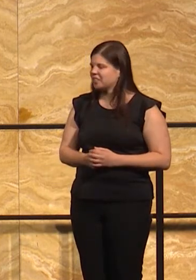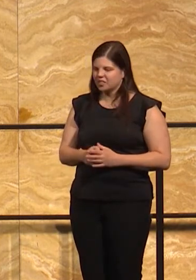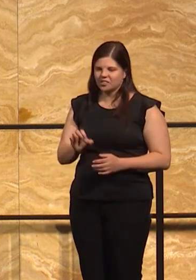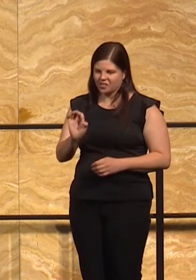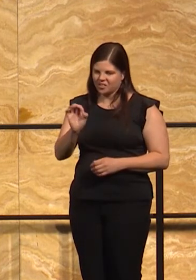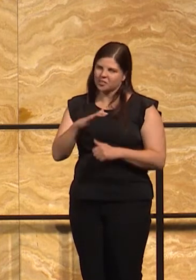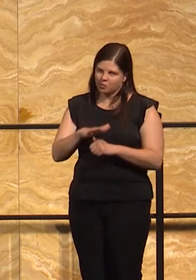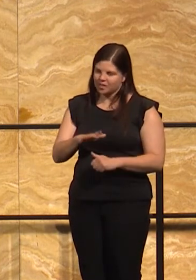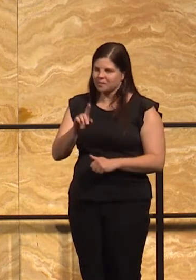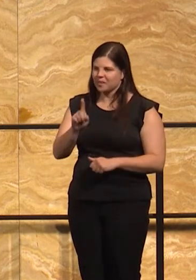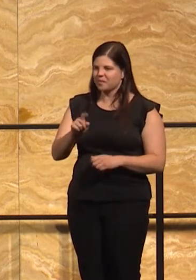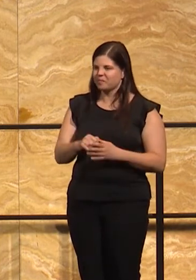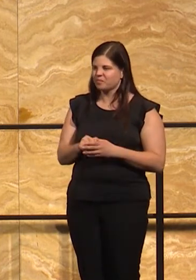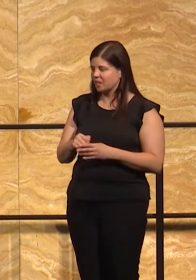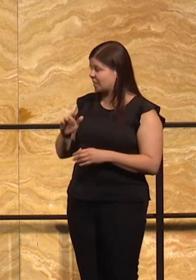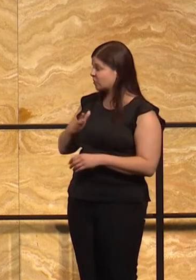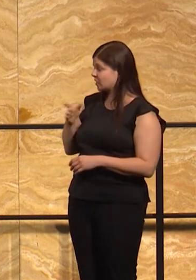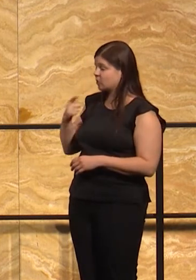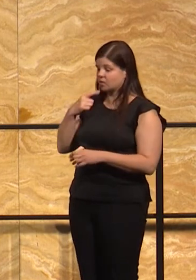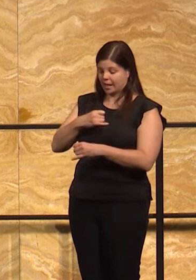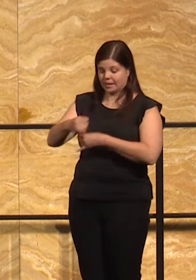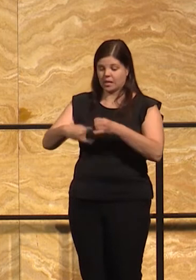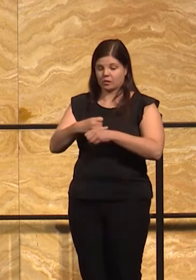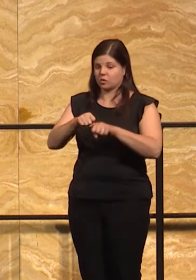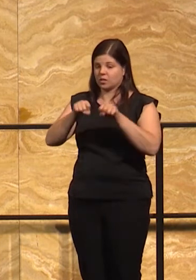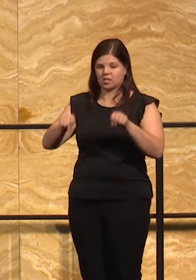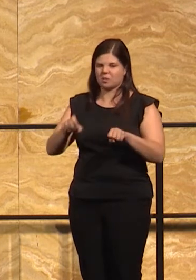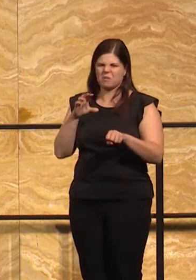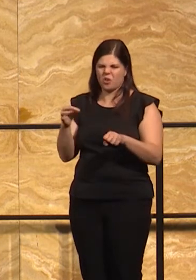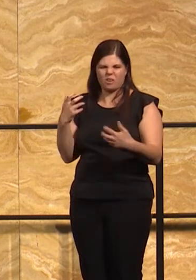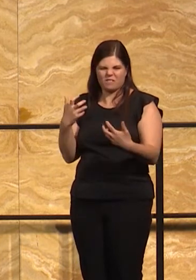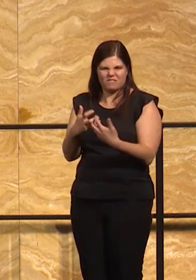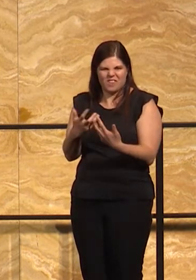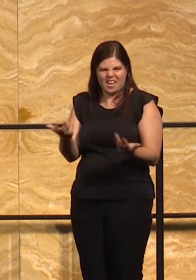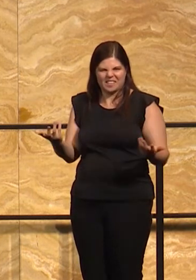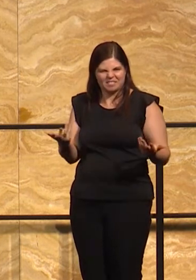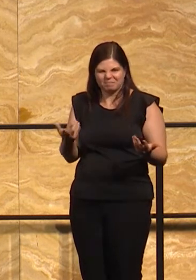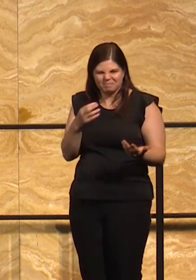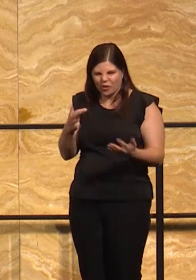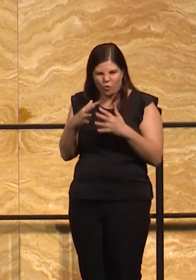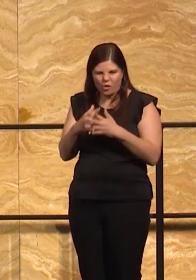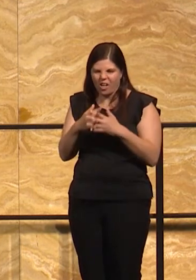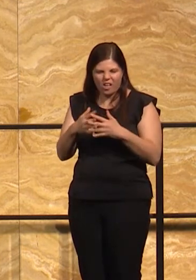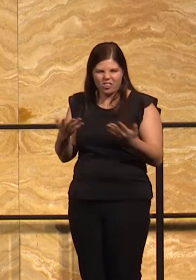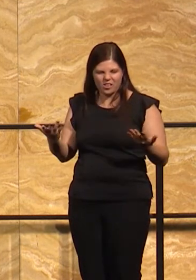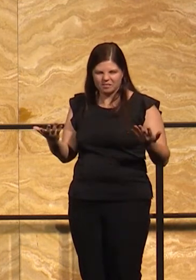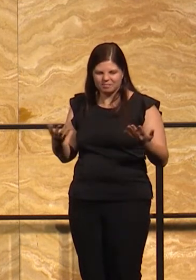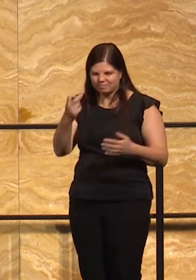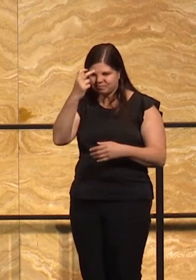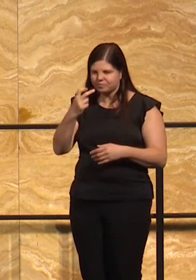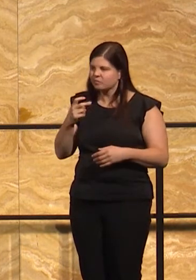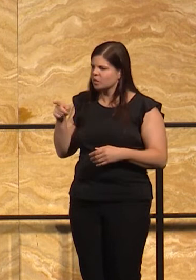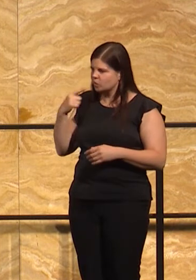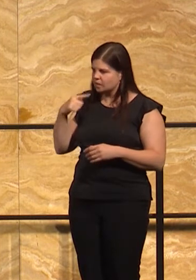just described the international system as being no longer fit for purpose, and you've talked about local populations having a